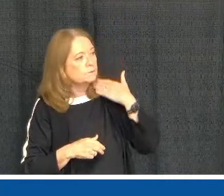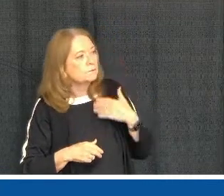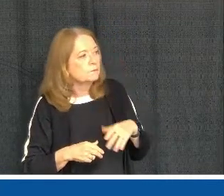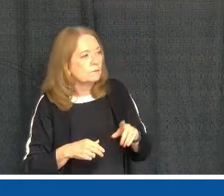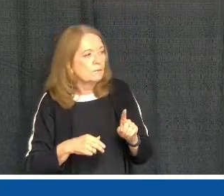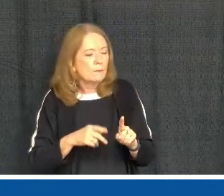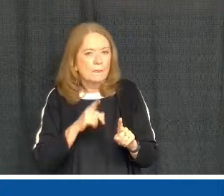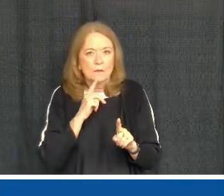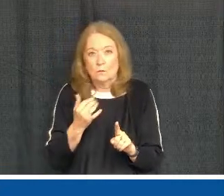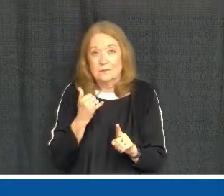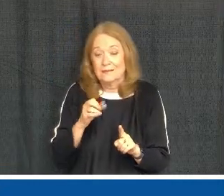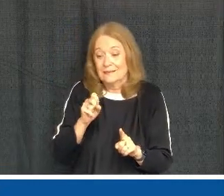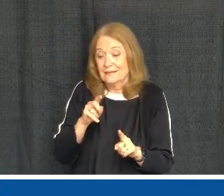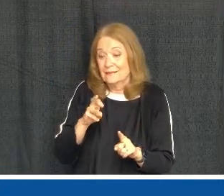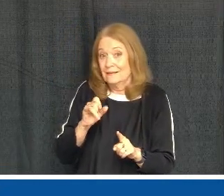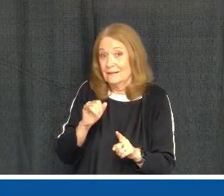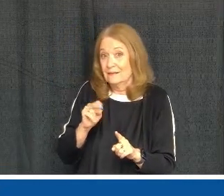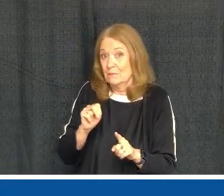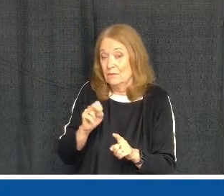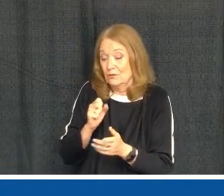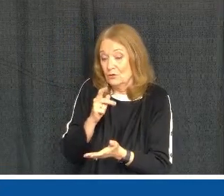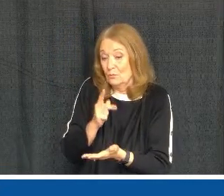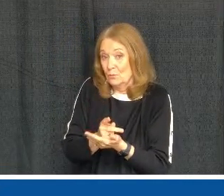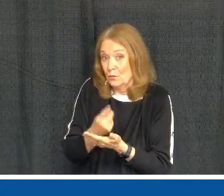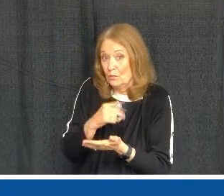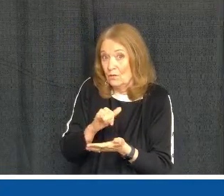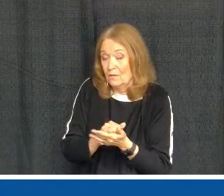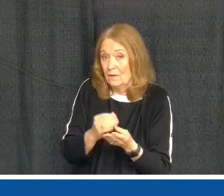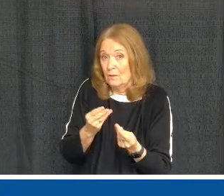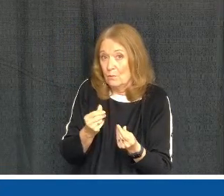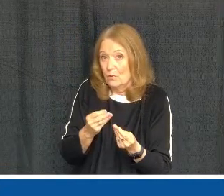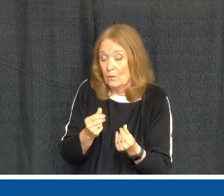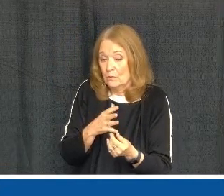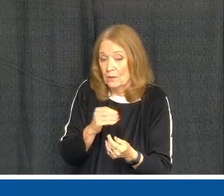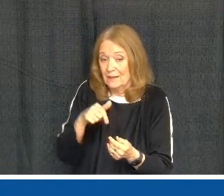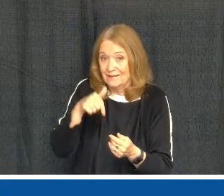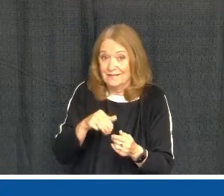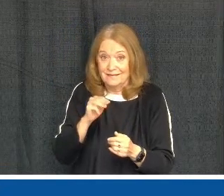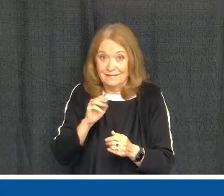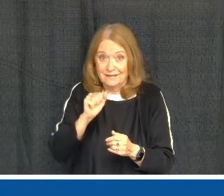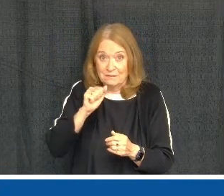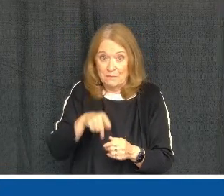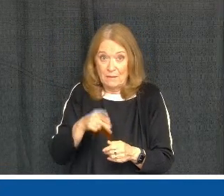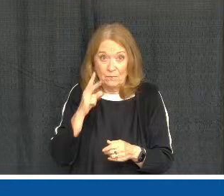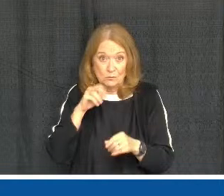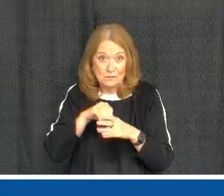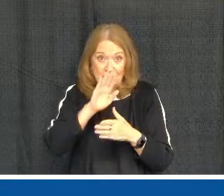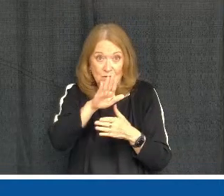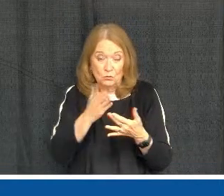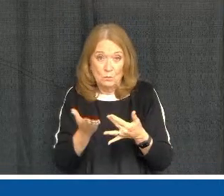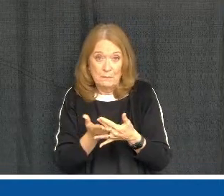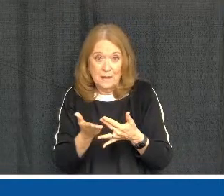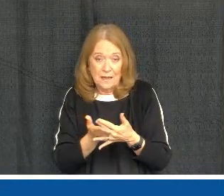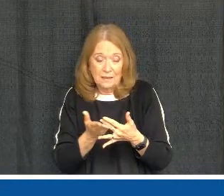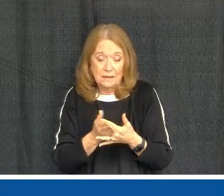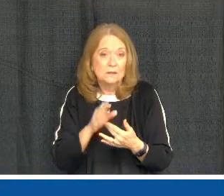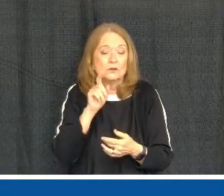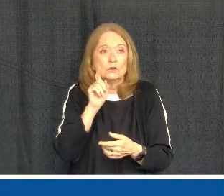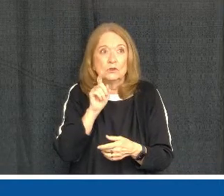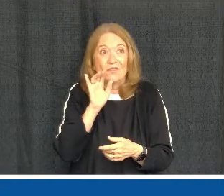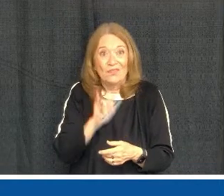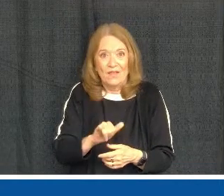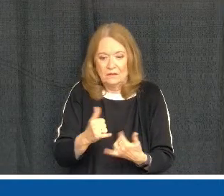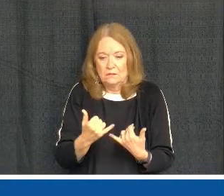an existing subdivision approved for the property, and if this map here is in your packet, it should be, that's the